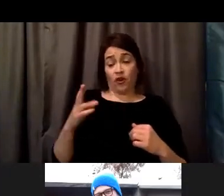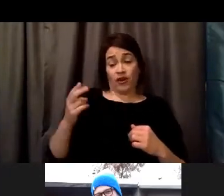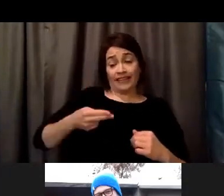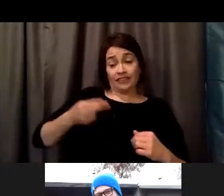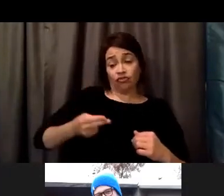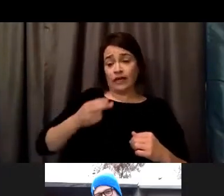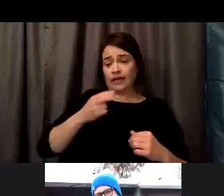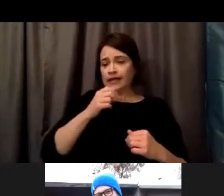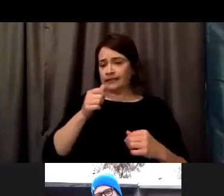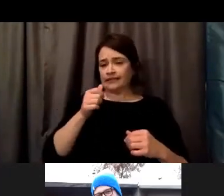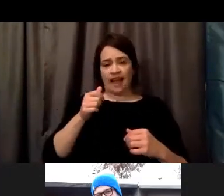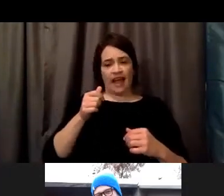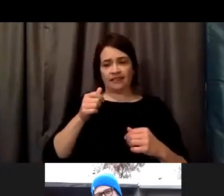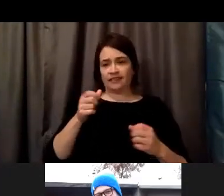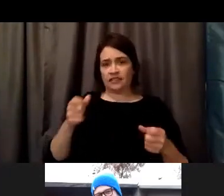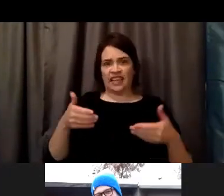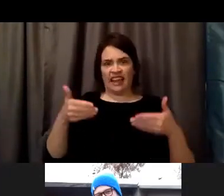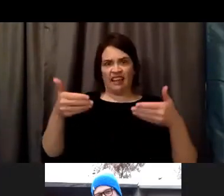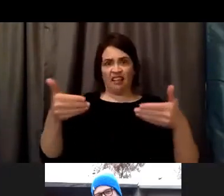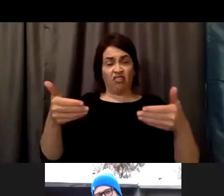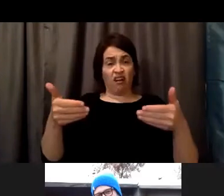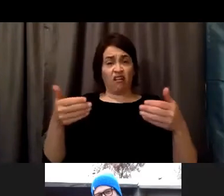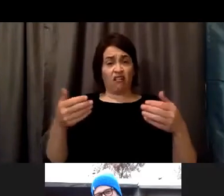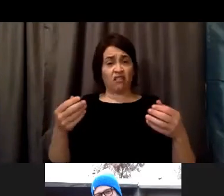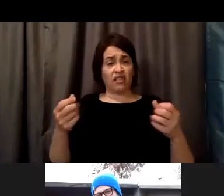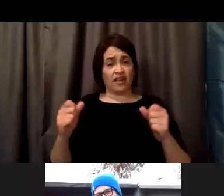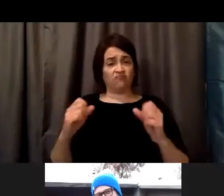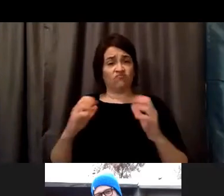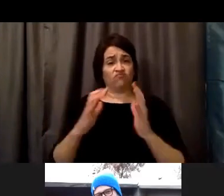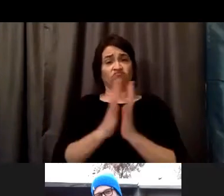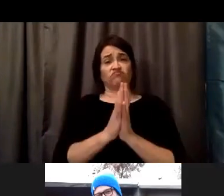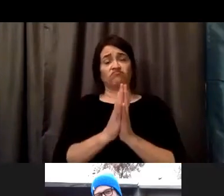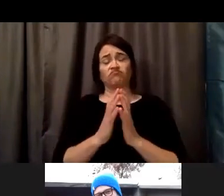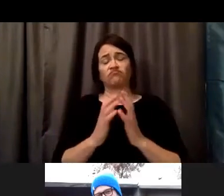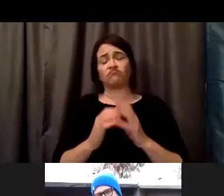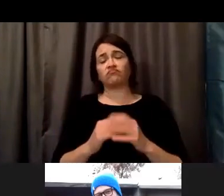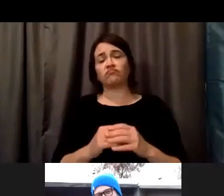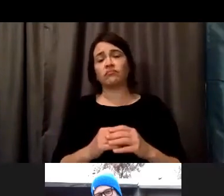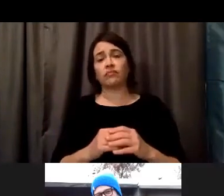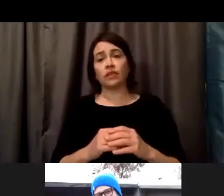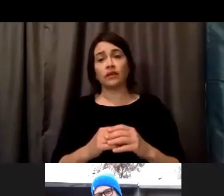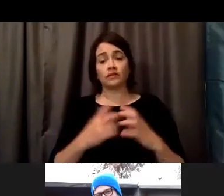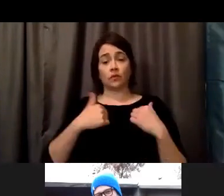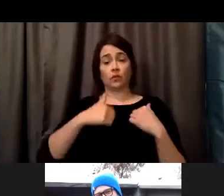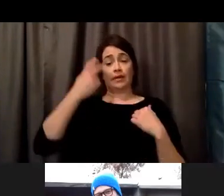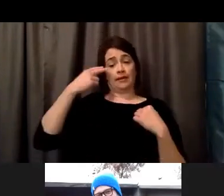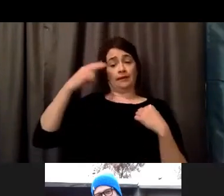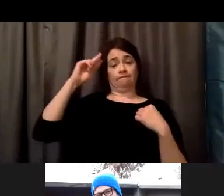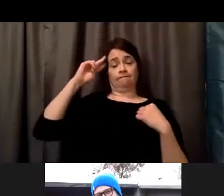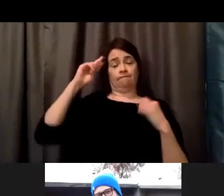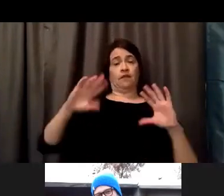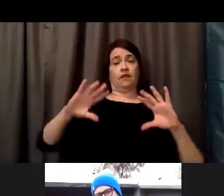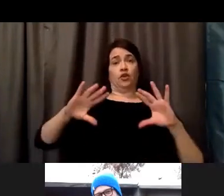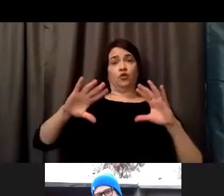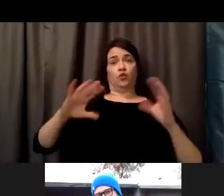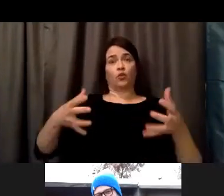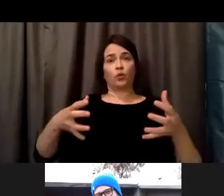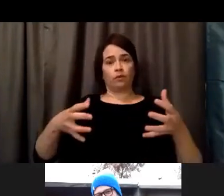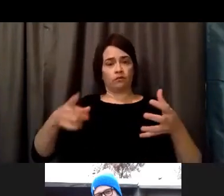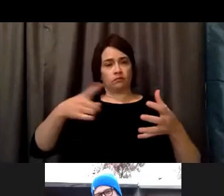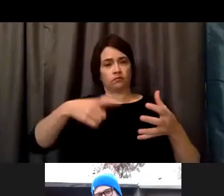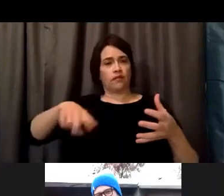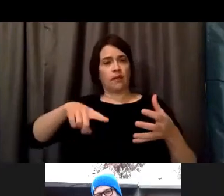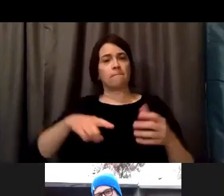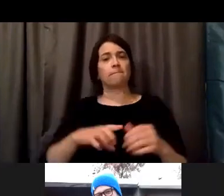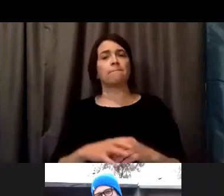we have the unintended consequence of some of the backlash that we